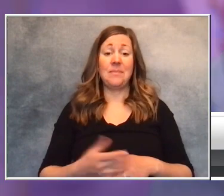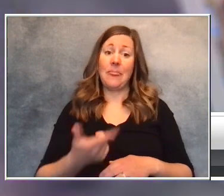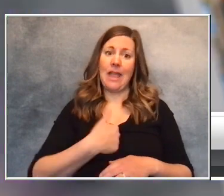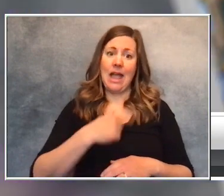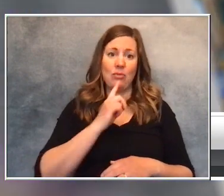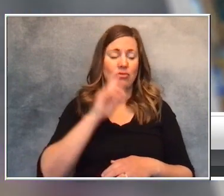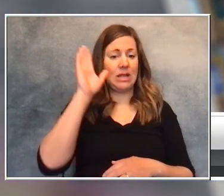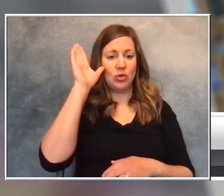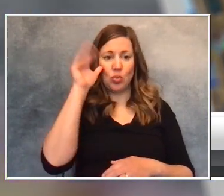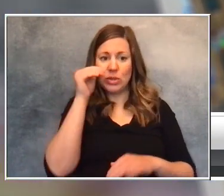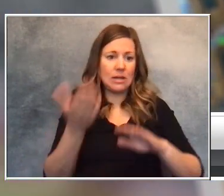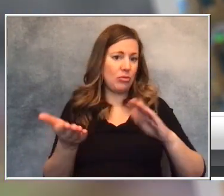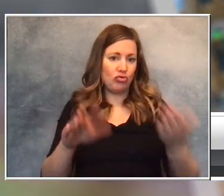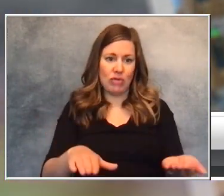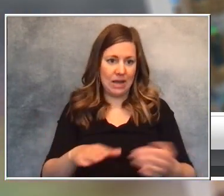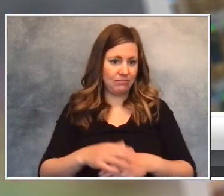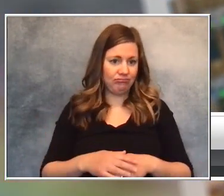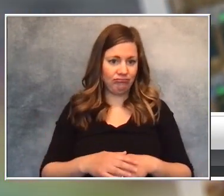die.